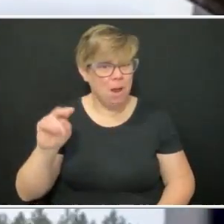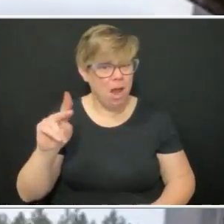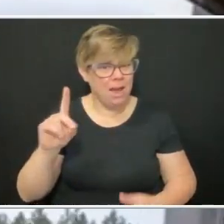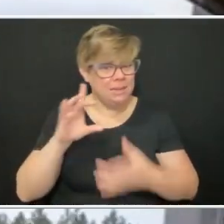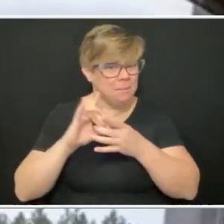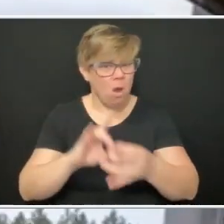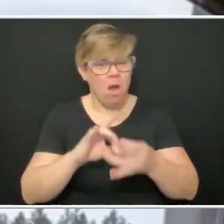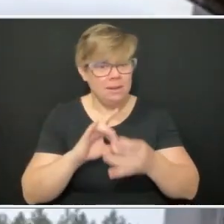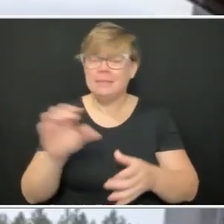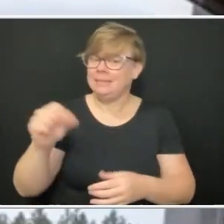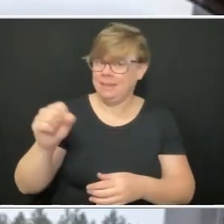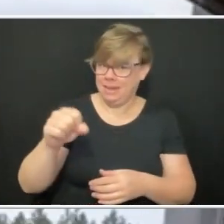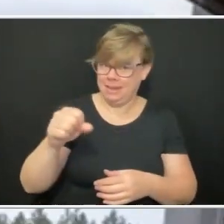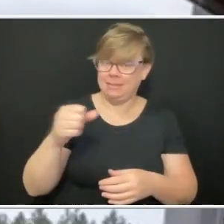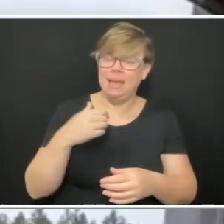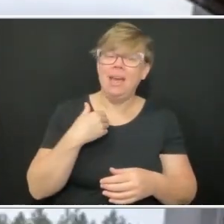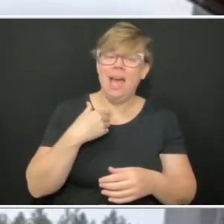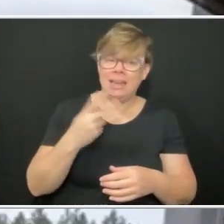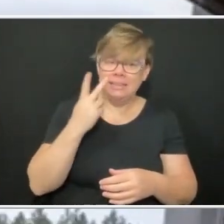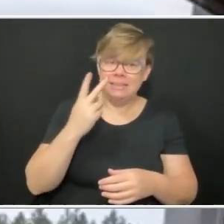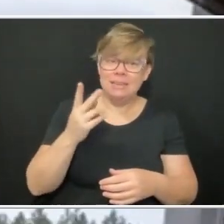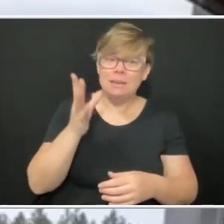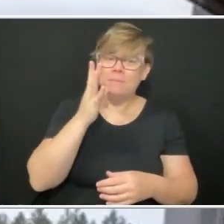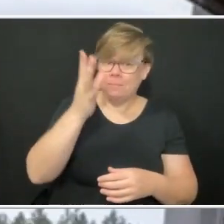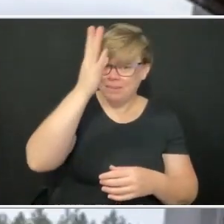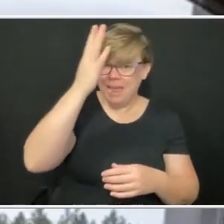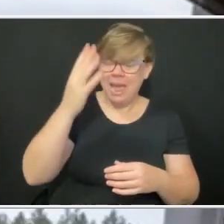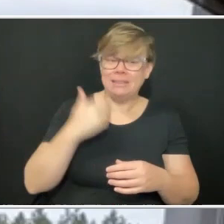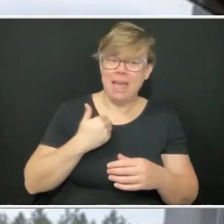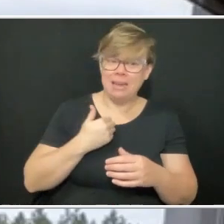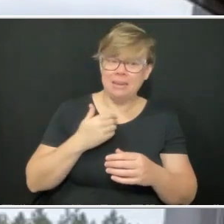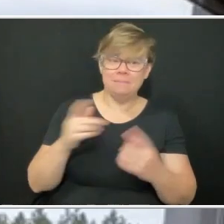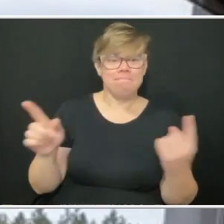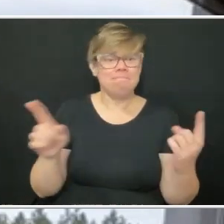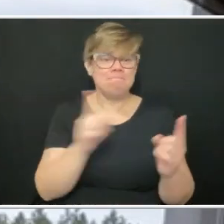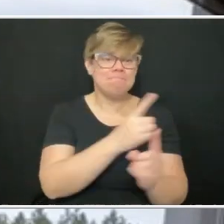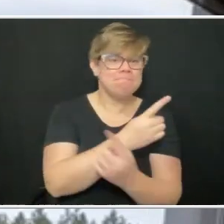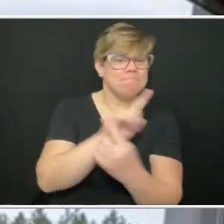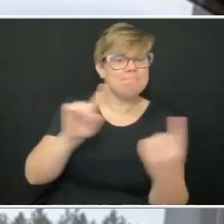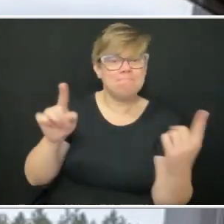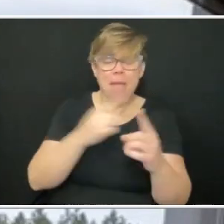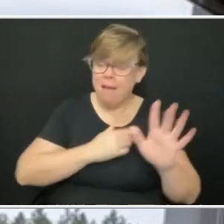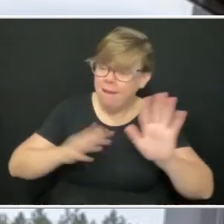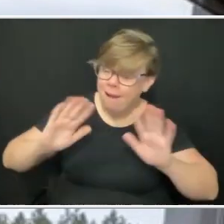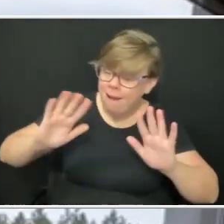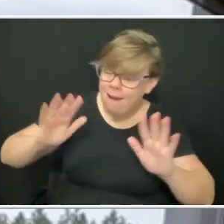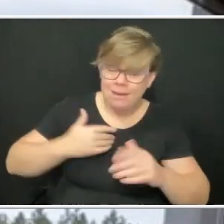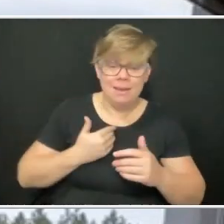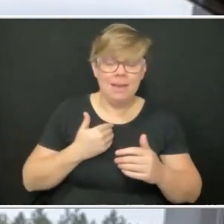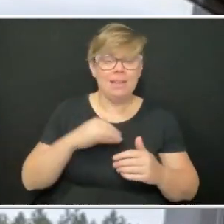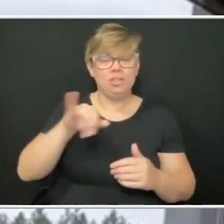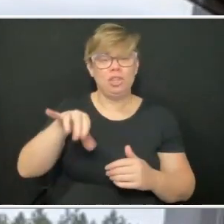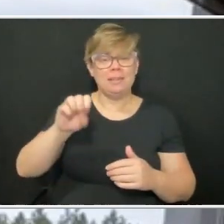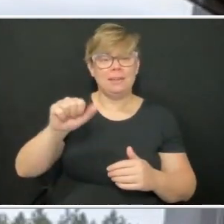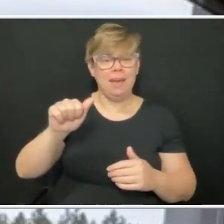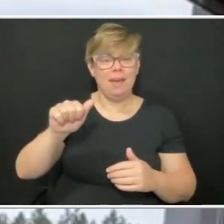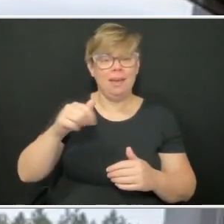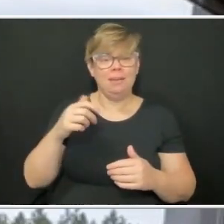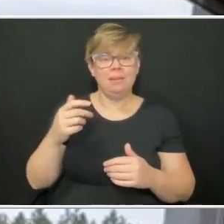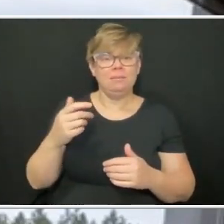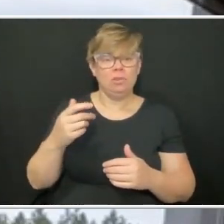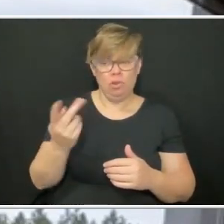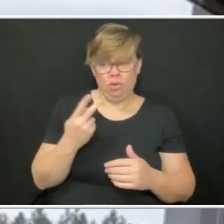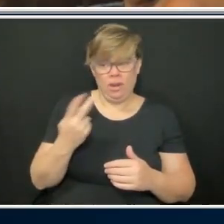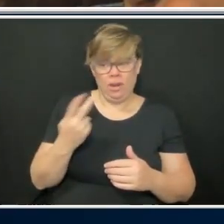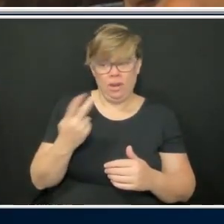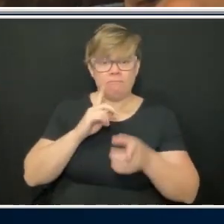We'll kind of pass him in the hallways with the kids. And Jessica and I had a lot of talks over the summer about things we've already talked about,